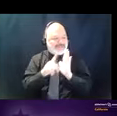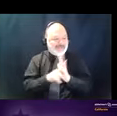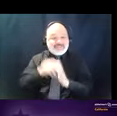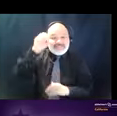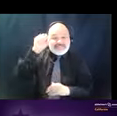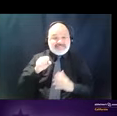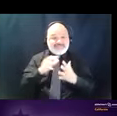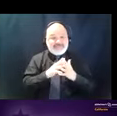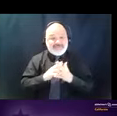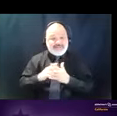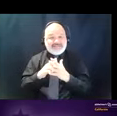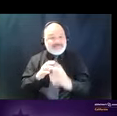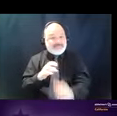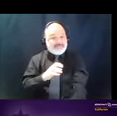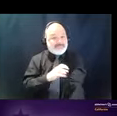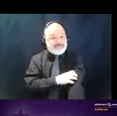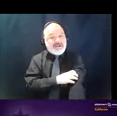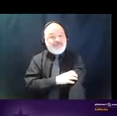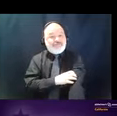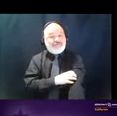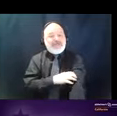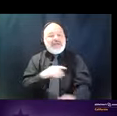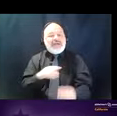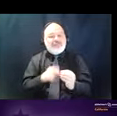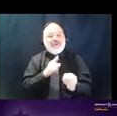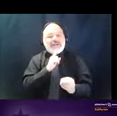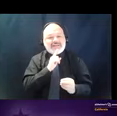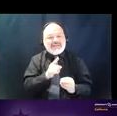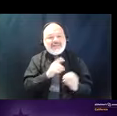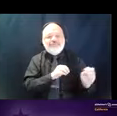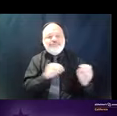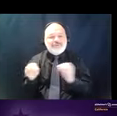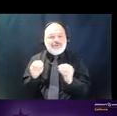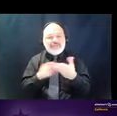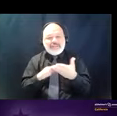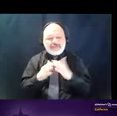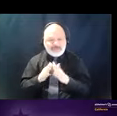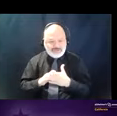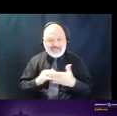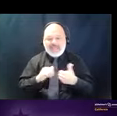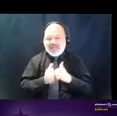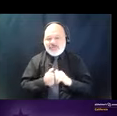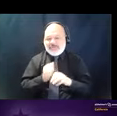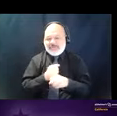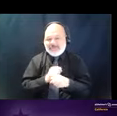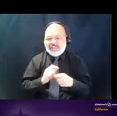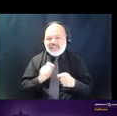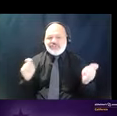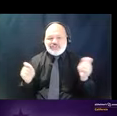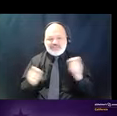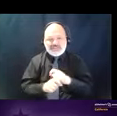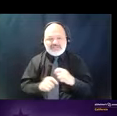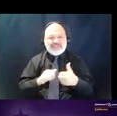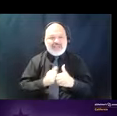very, very powerful about what really moves the community. How can we make change and how can we keep